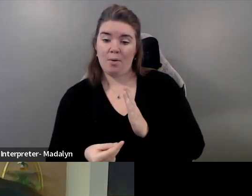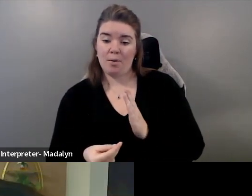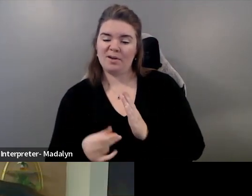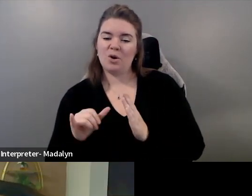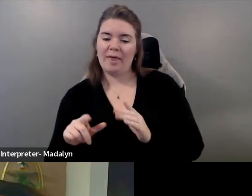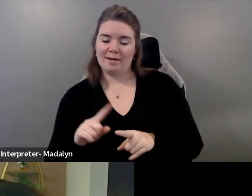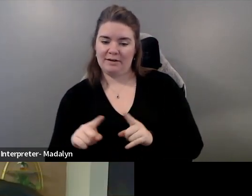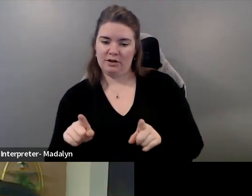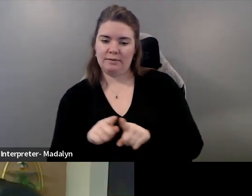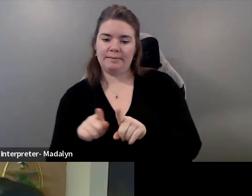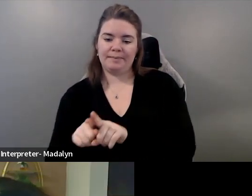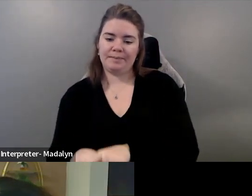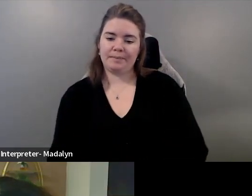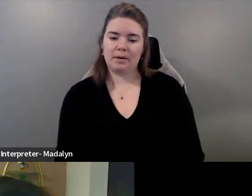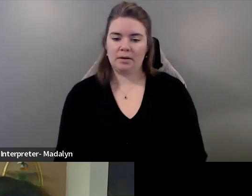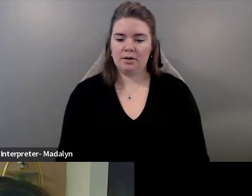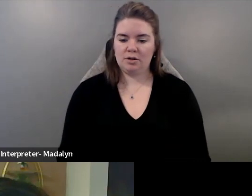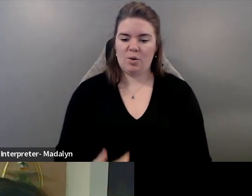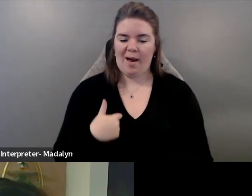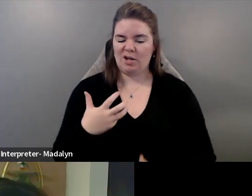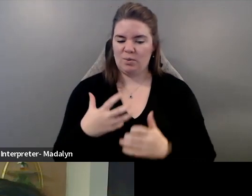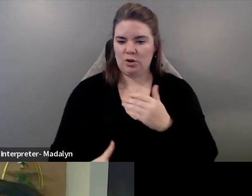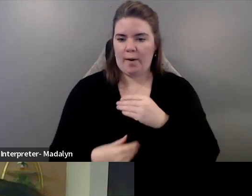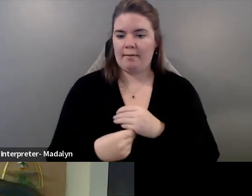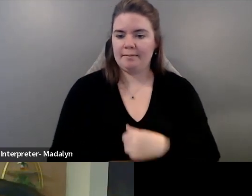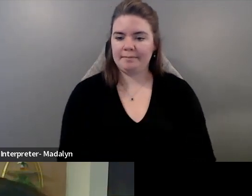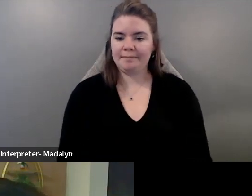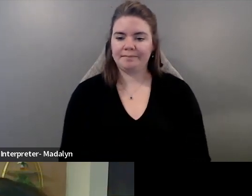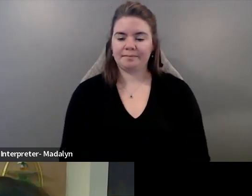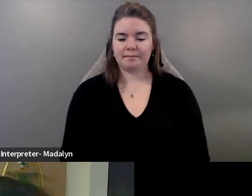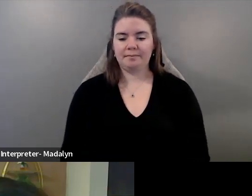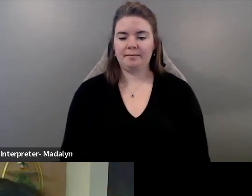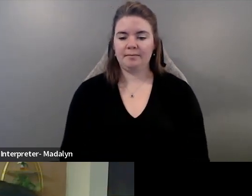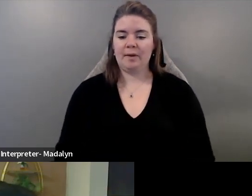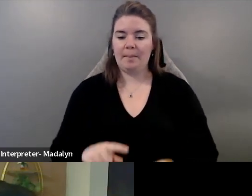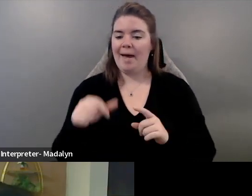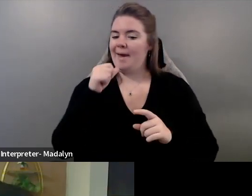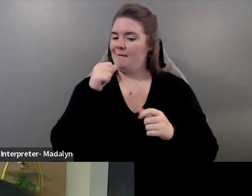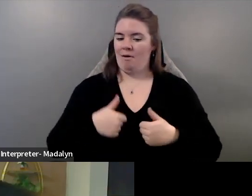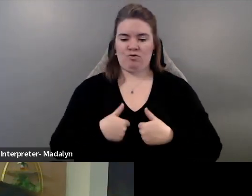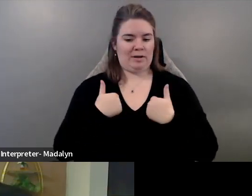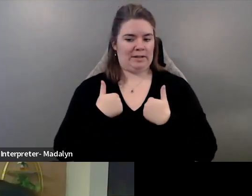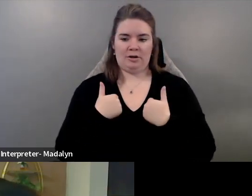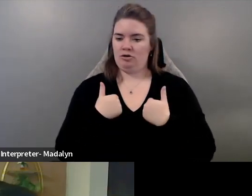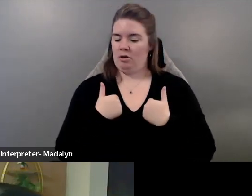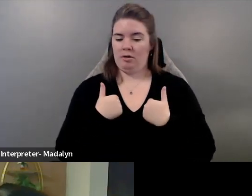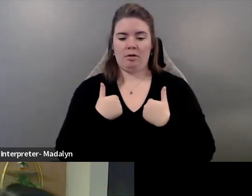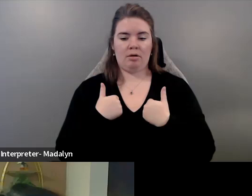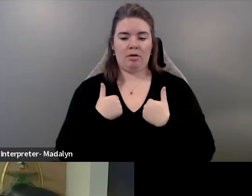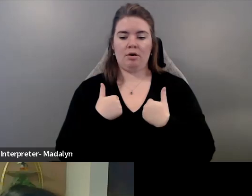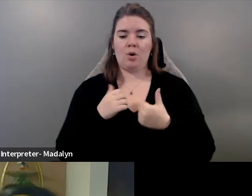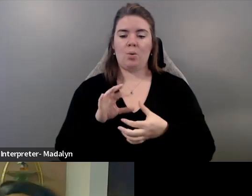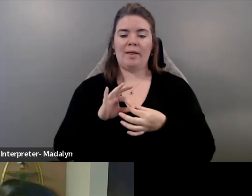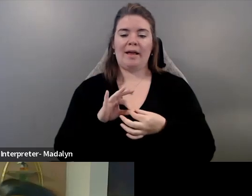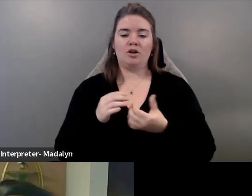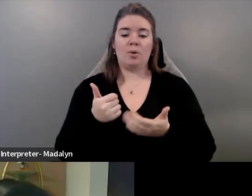as well. So just wanted to add that in there, but they are non-residential as it relates to helping those